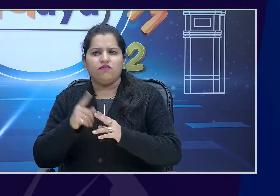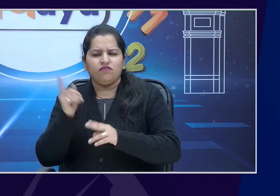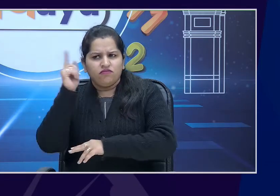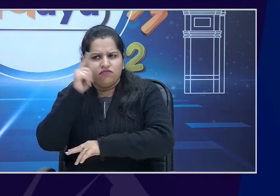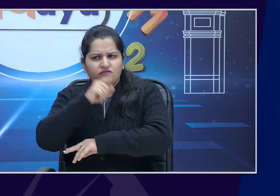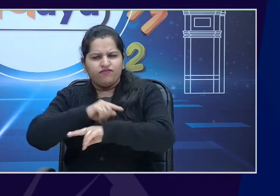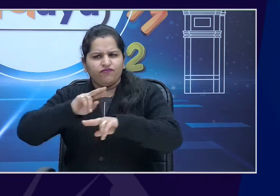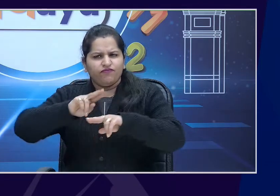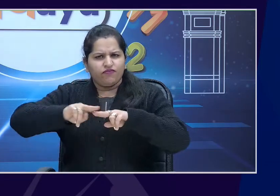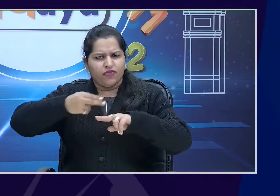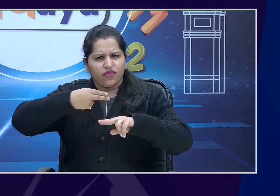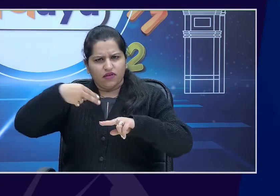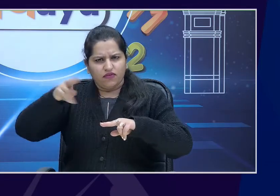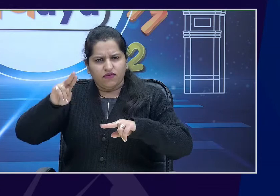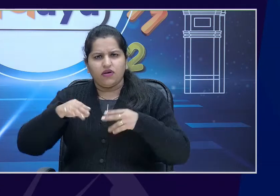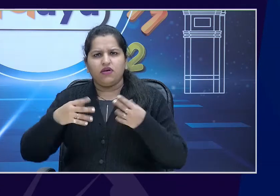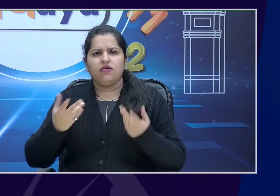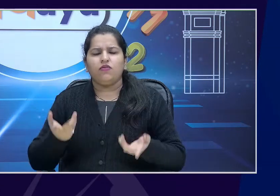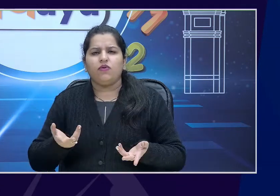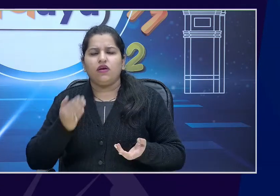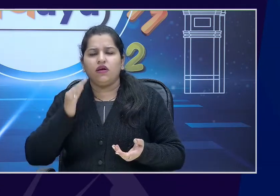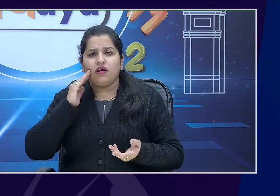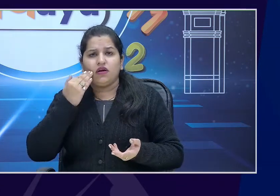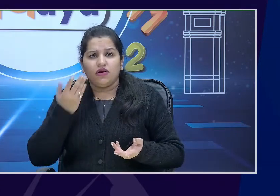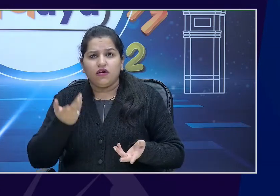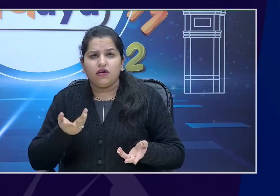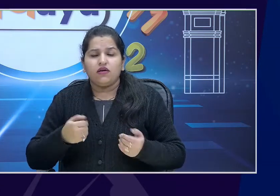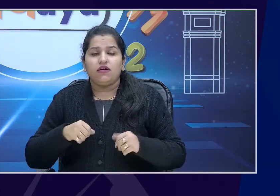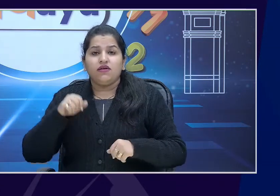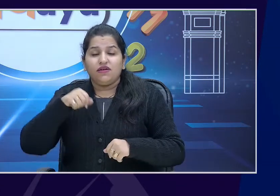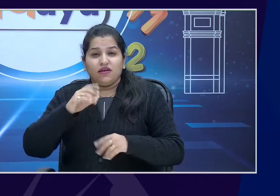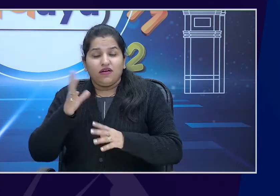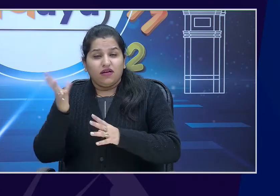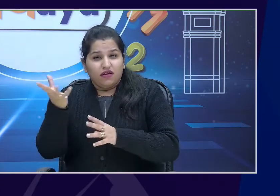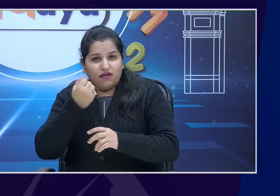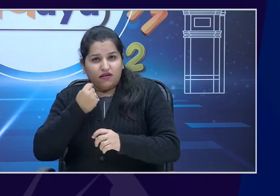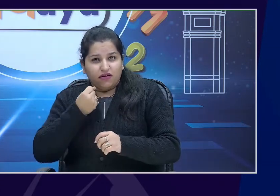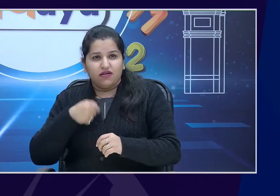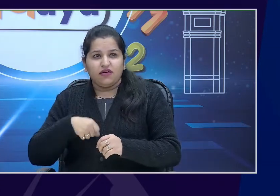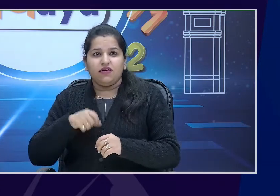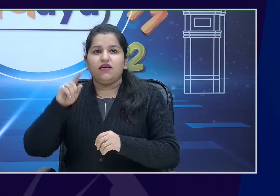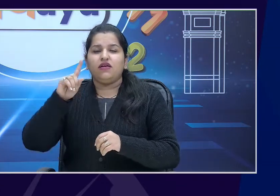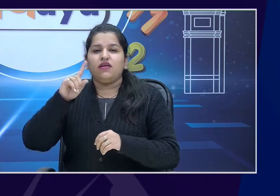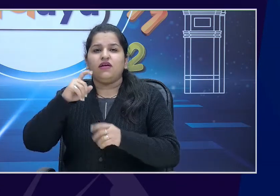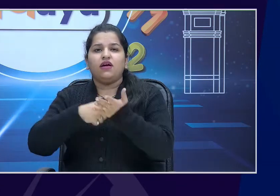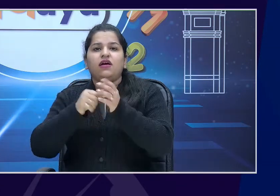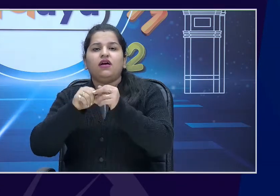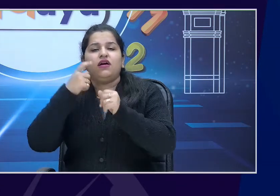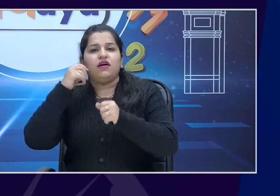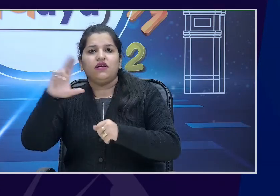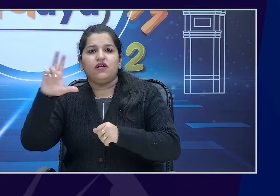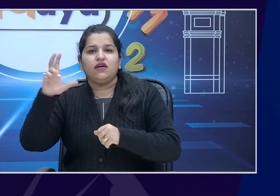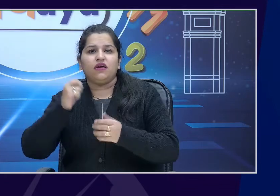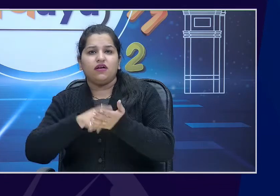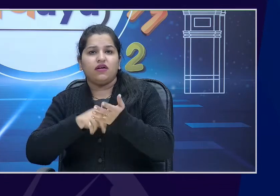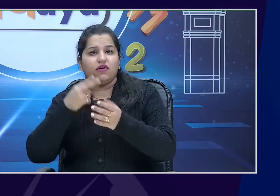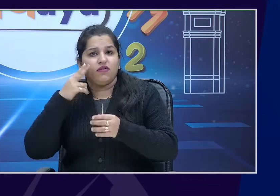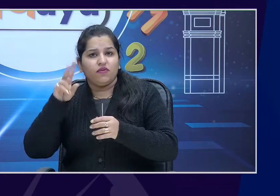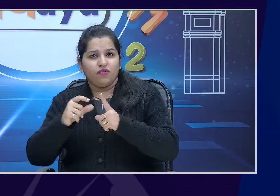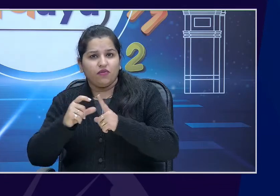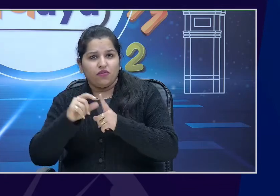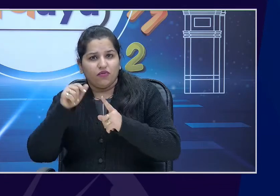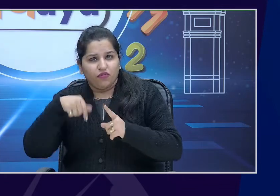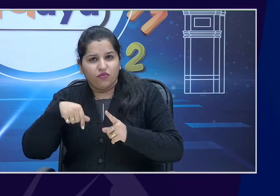written whatever information that she has got regarding COVID. Okay. Then here is a